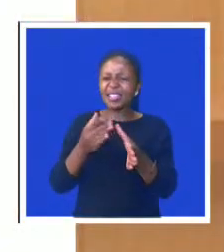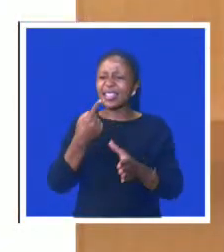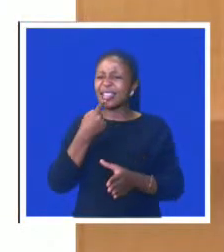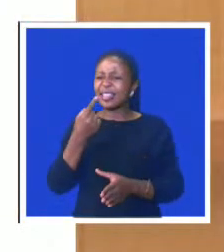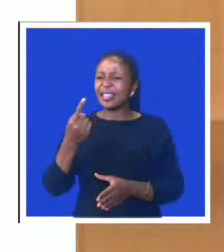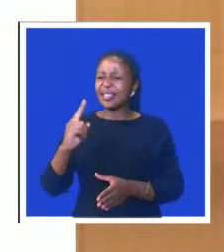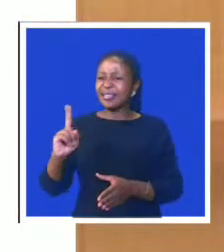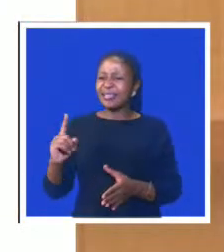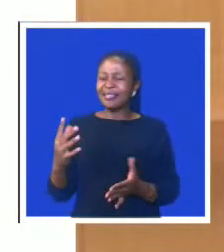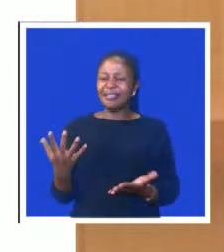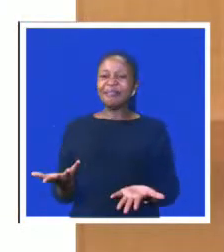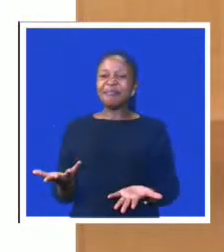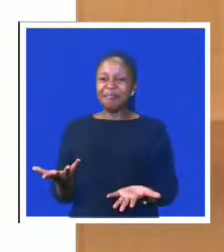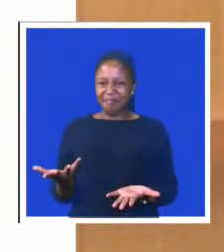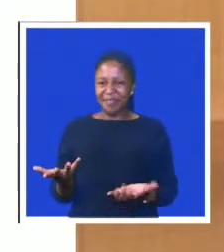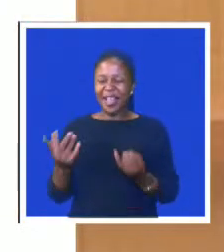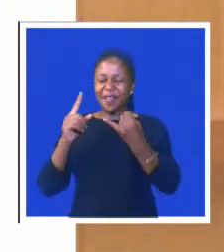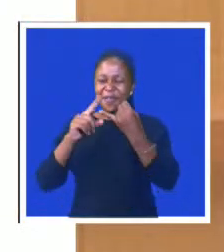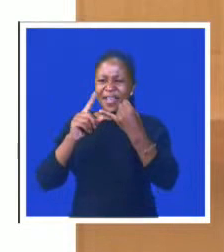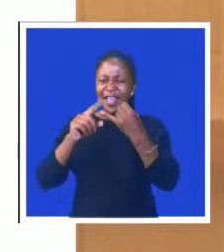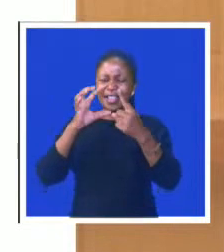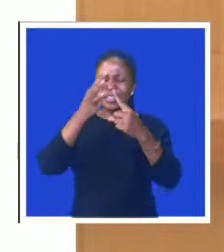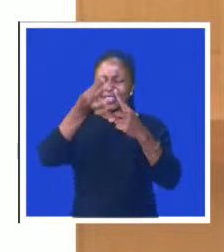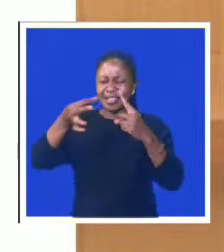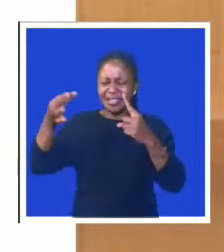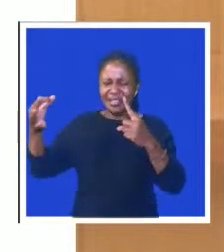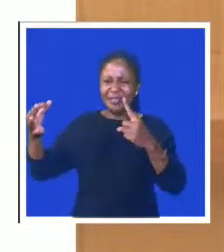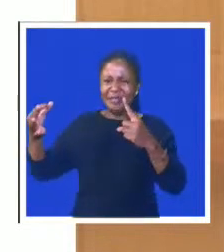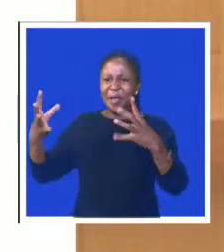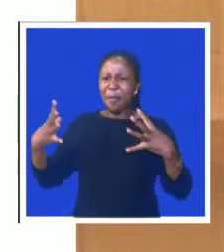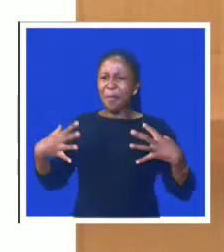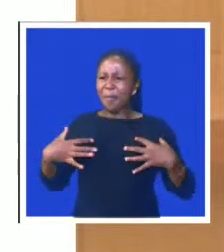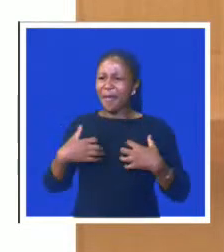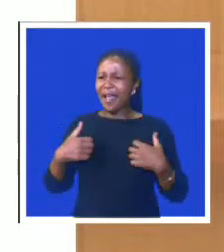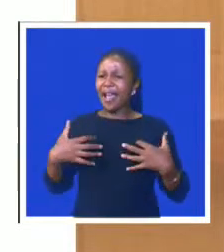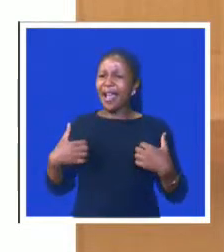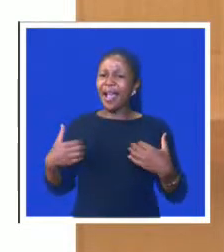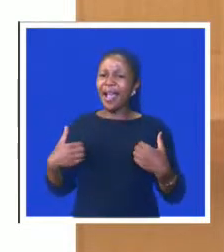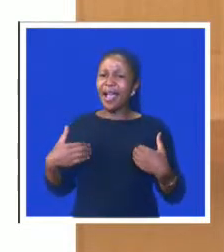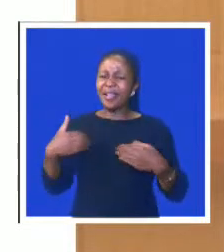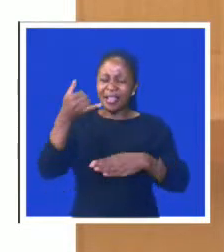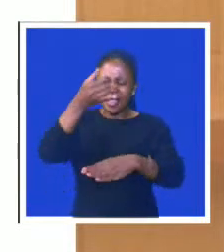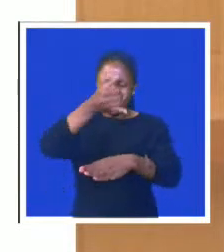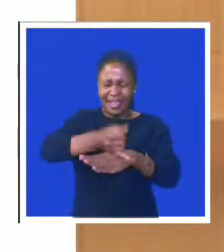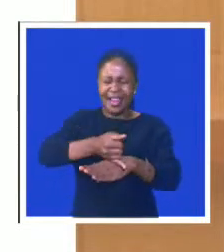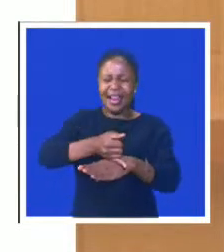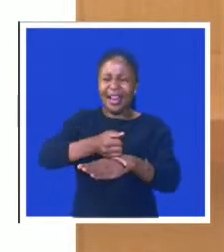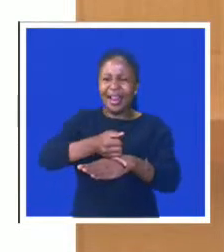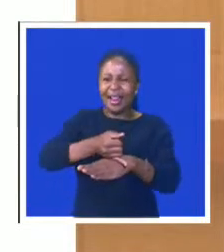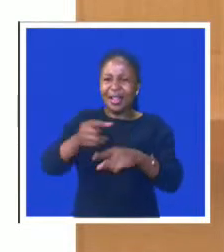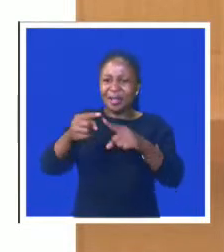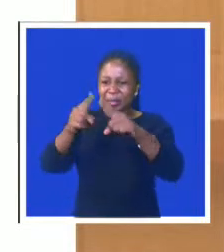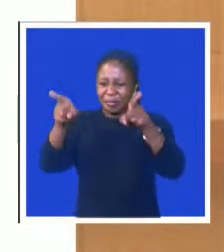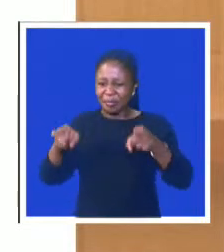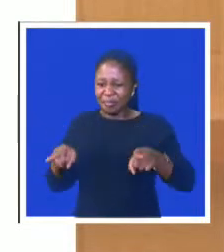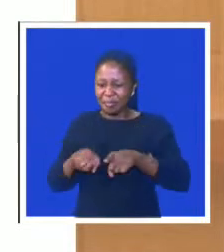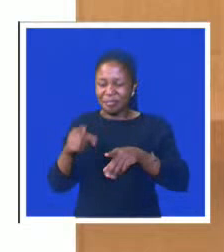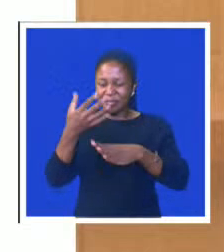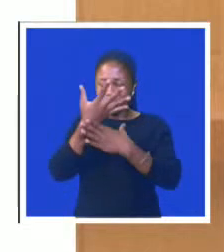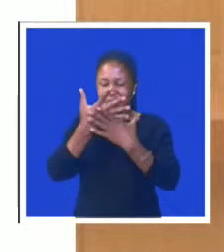sentence says, the monkey is in the cage. Which word is a preposition, dear